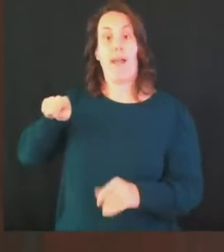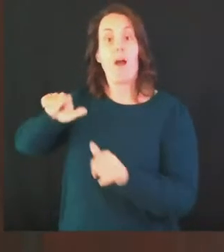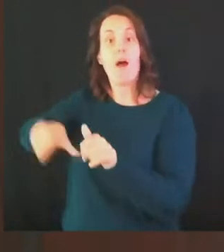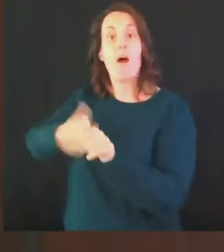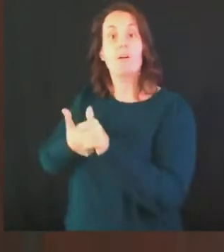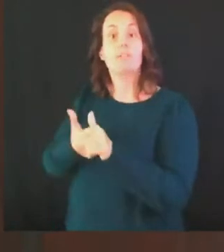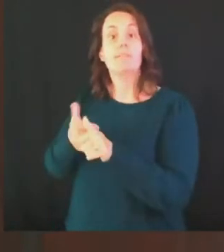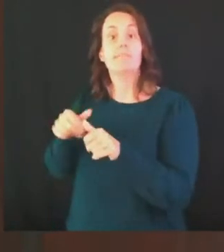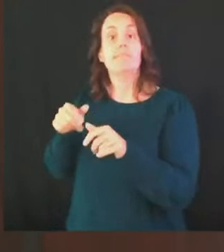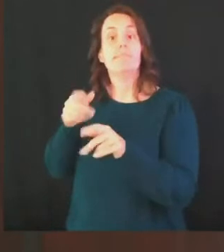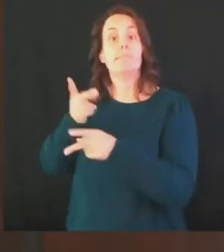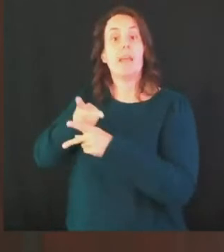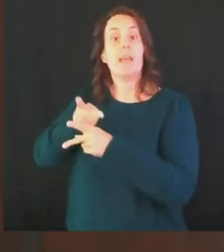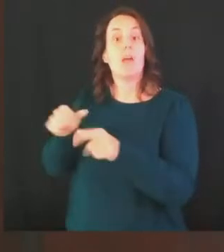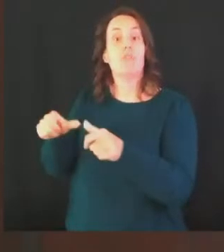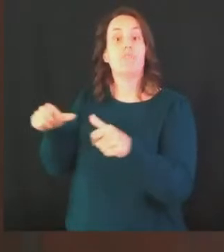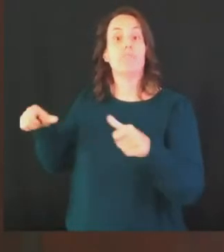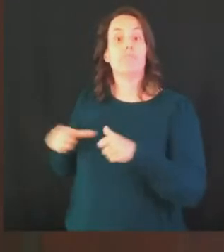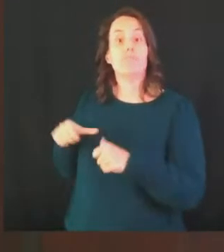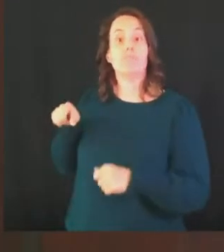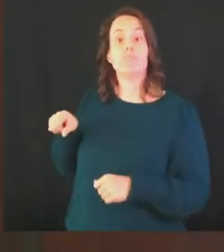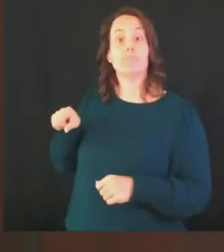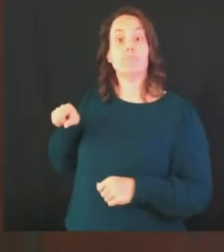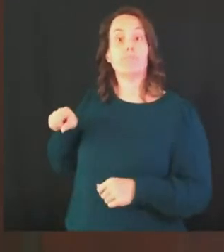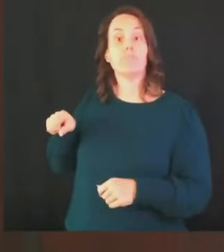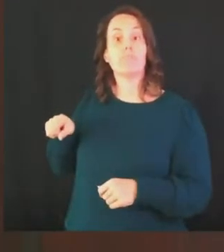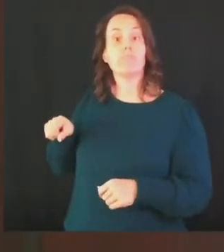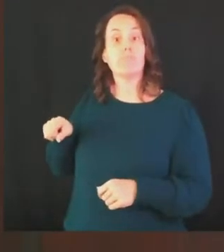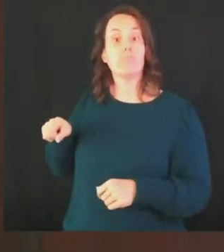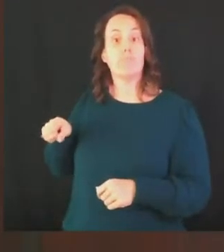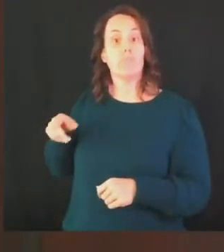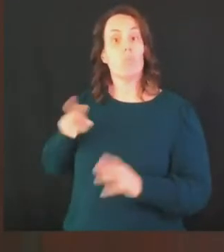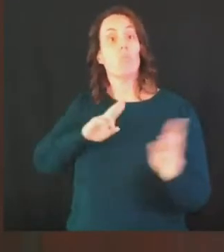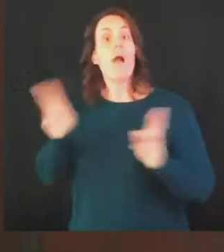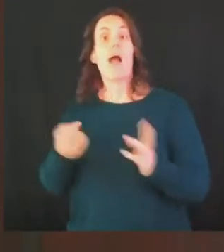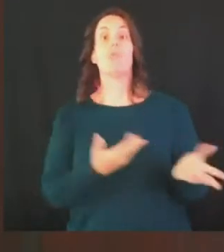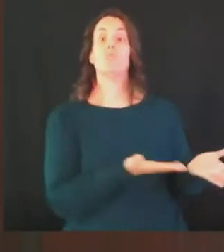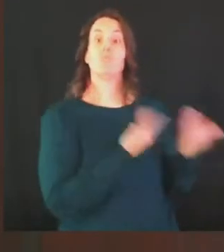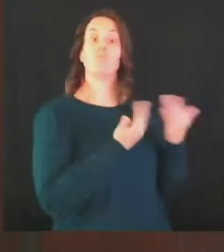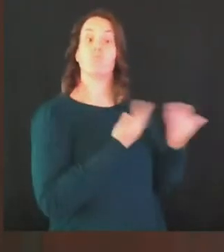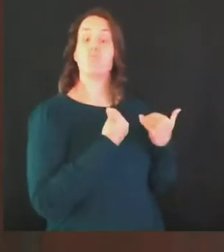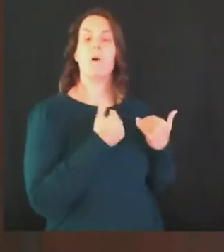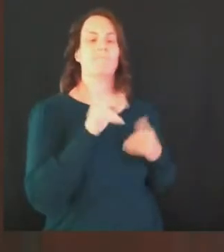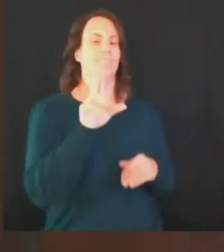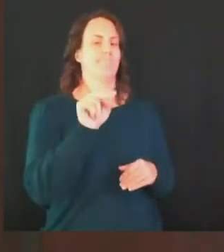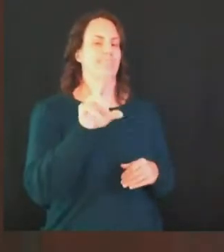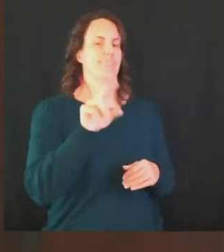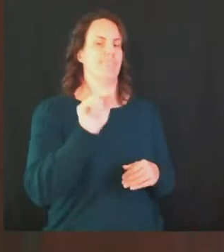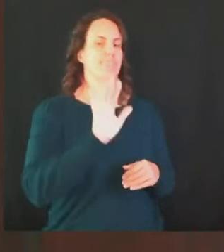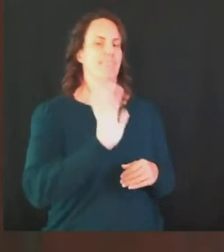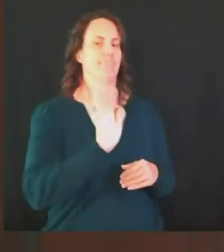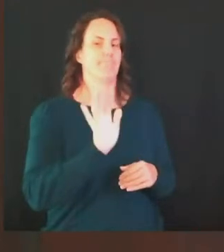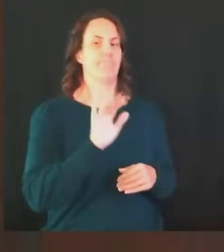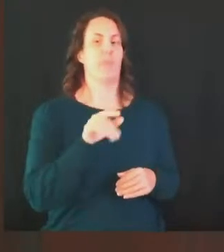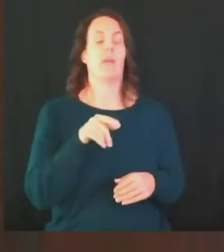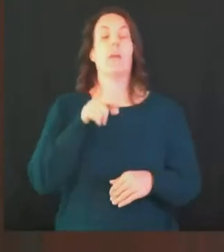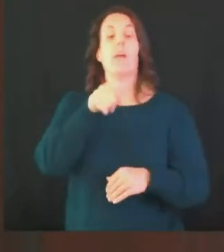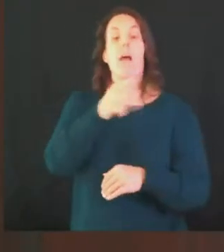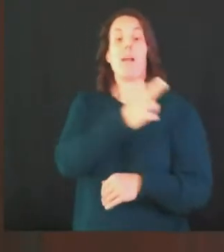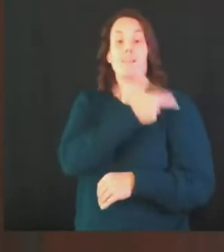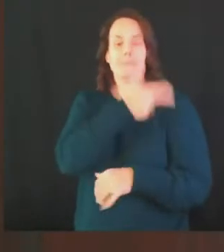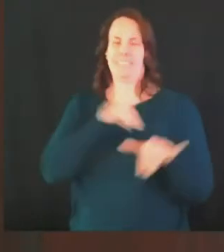facility in coordination with our healthcare providers. And the facility's patients will largely be individuals who